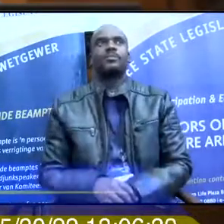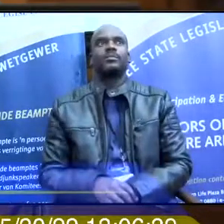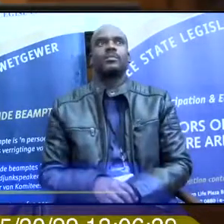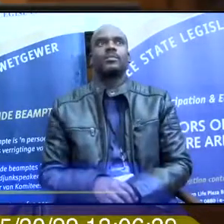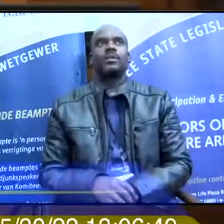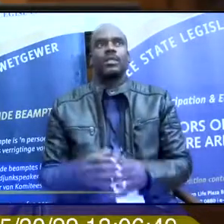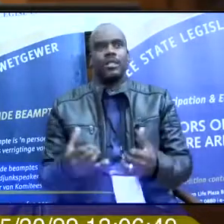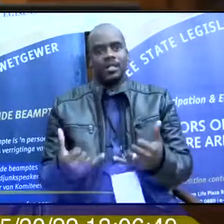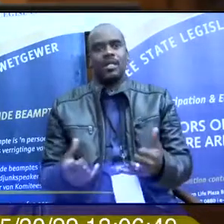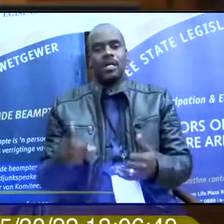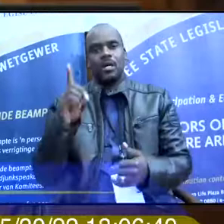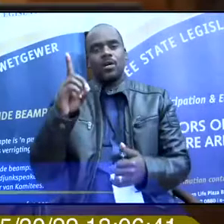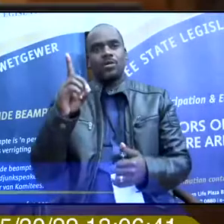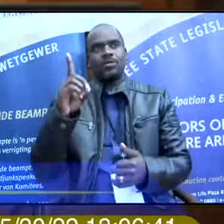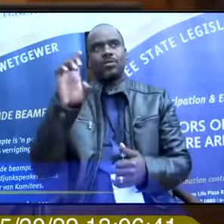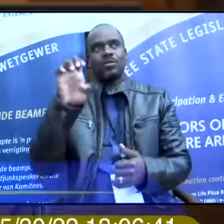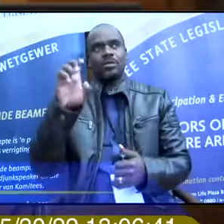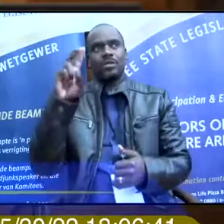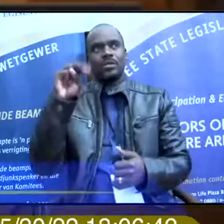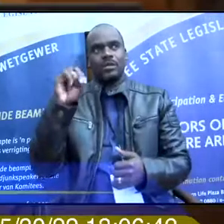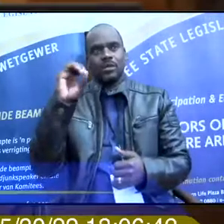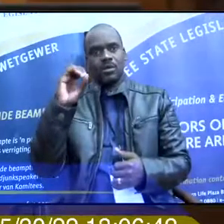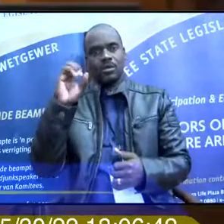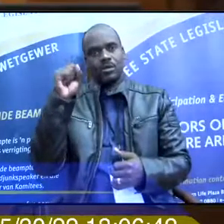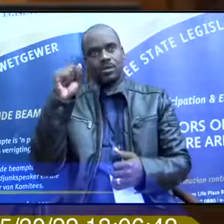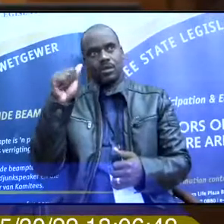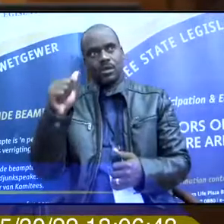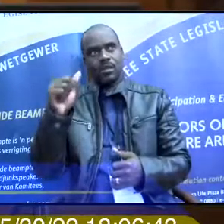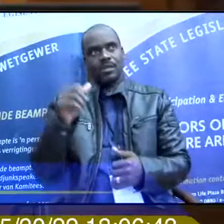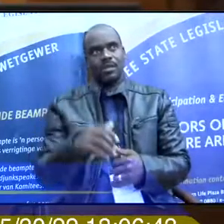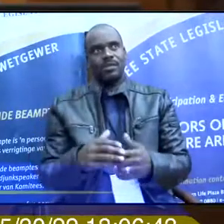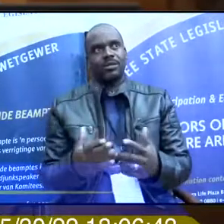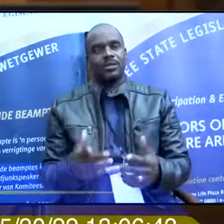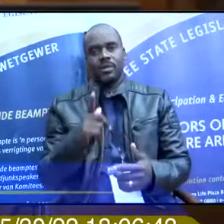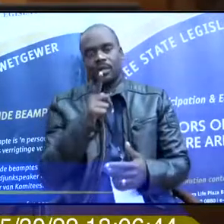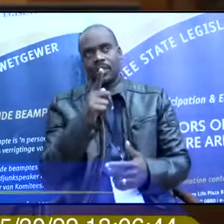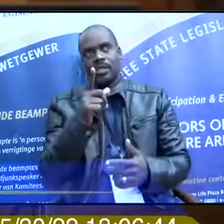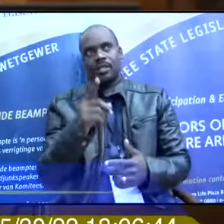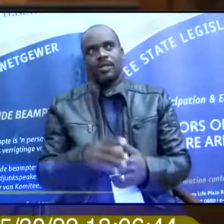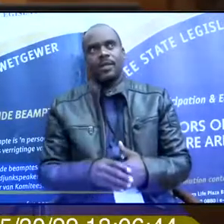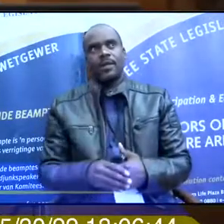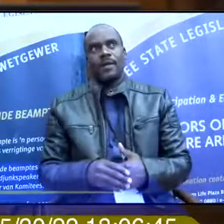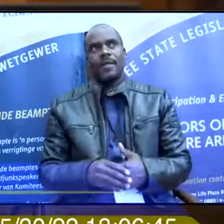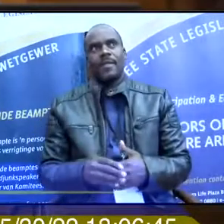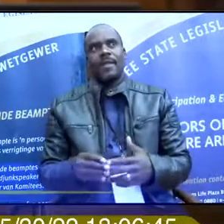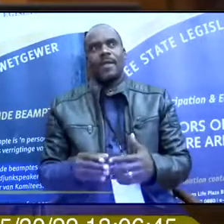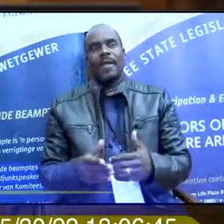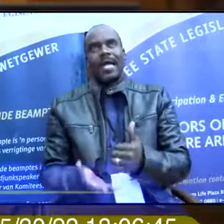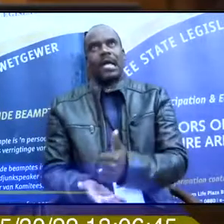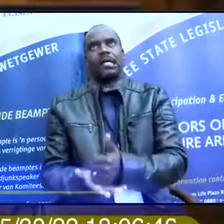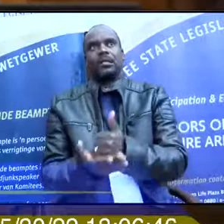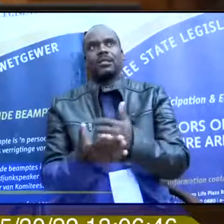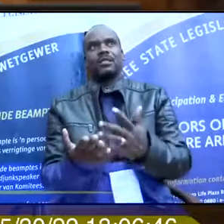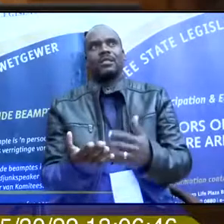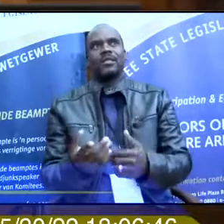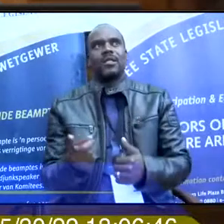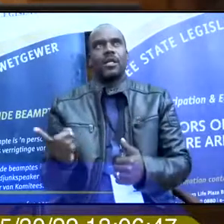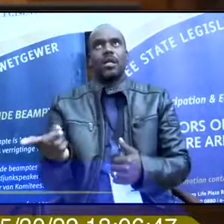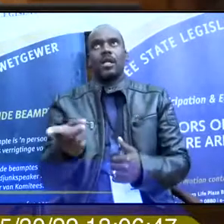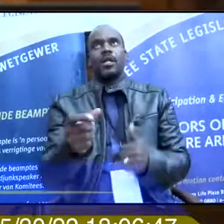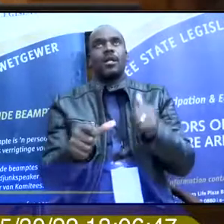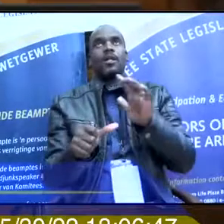now dinosaur operating in the health sector we are saying that the safety of individuals and sustainability of jobs is important to